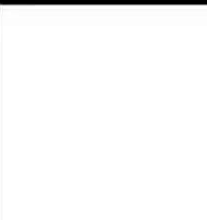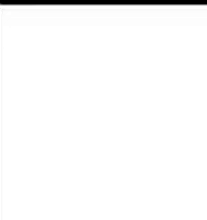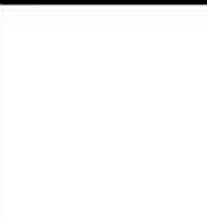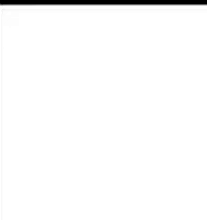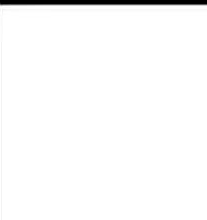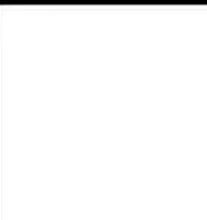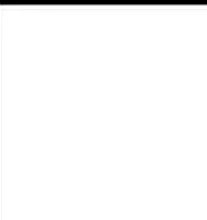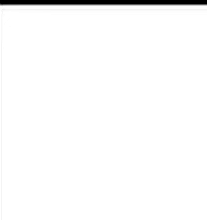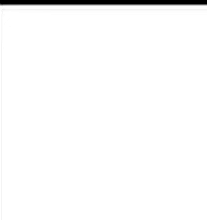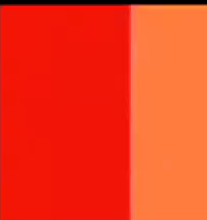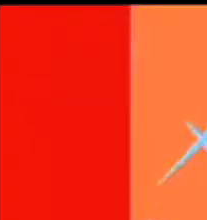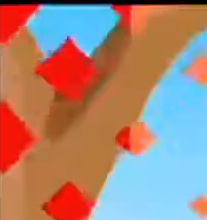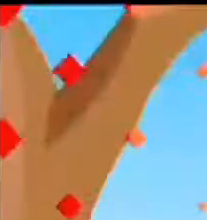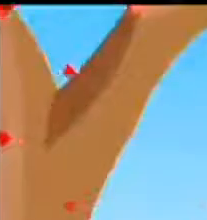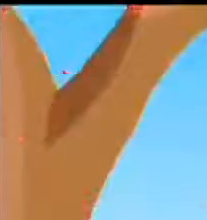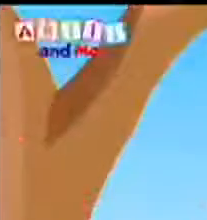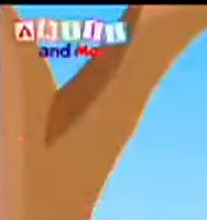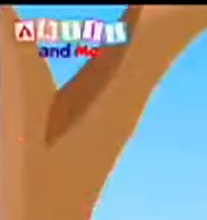Akili.